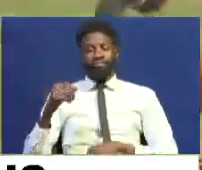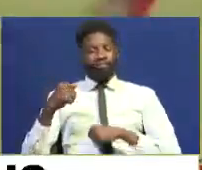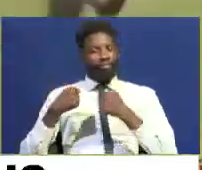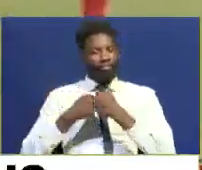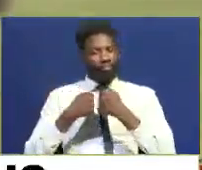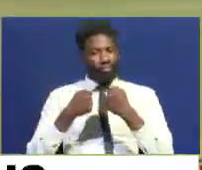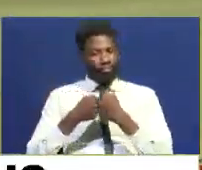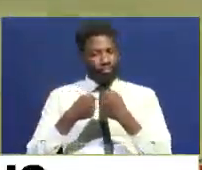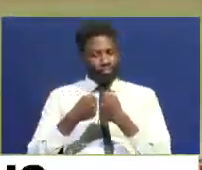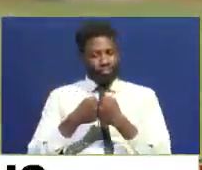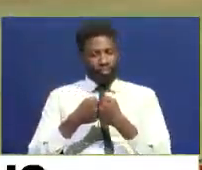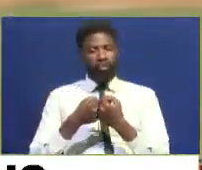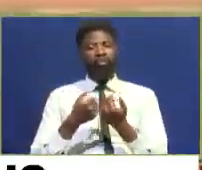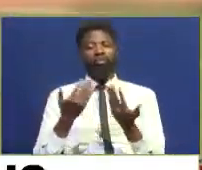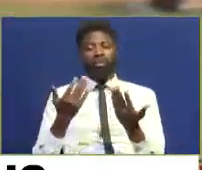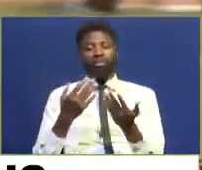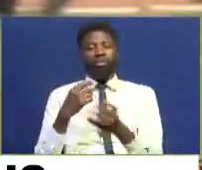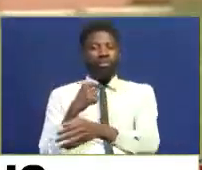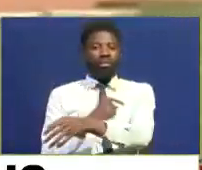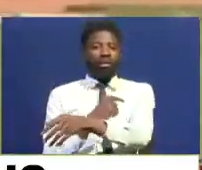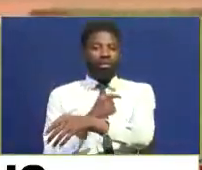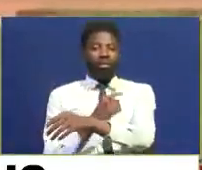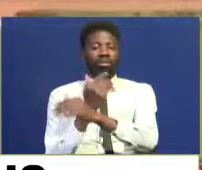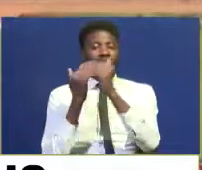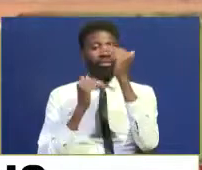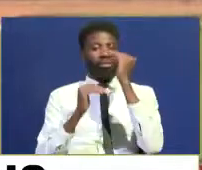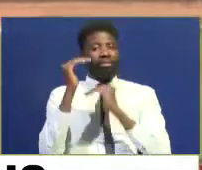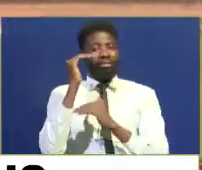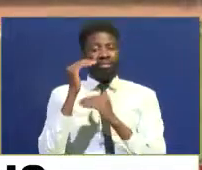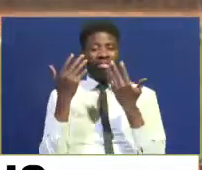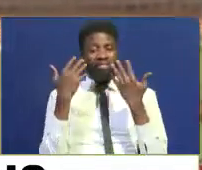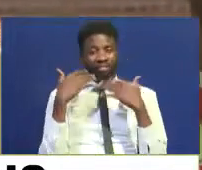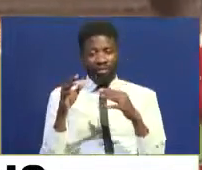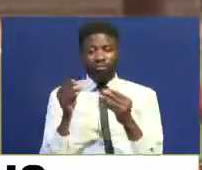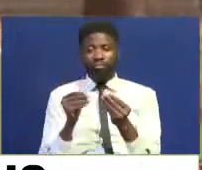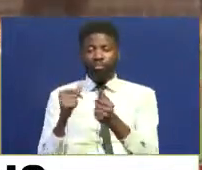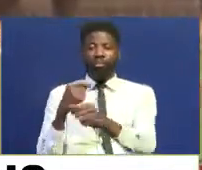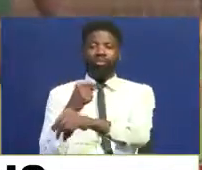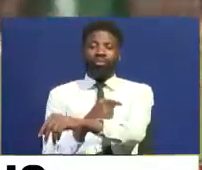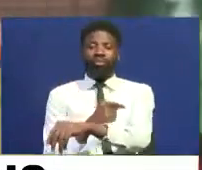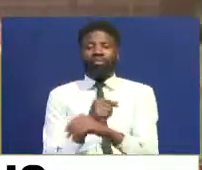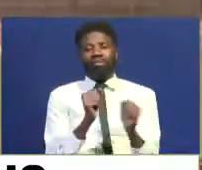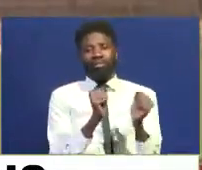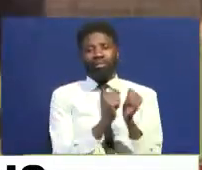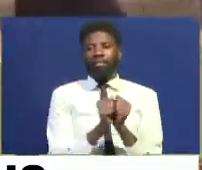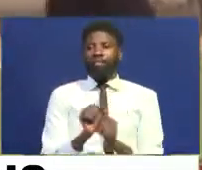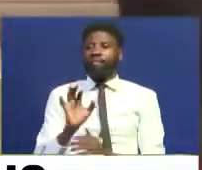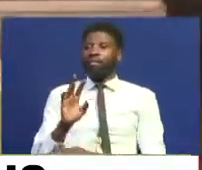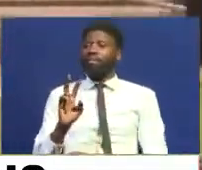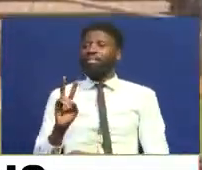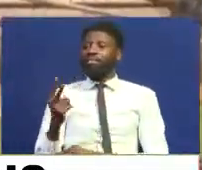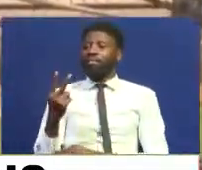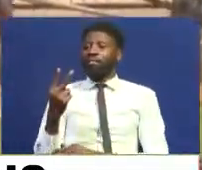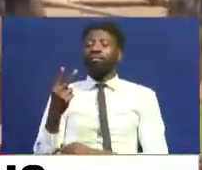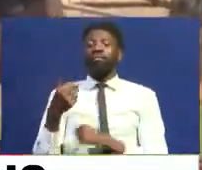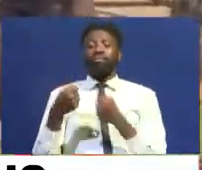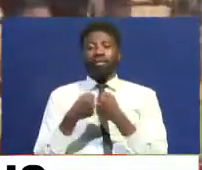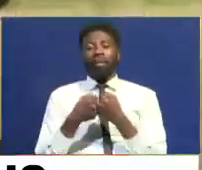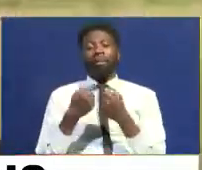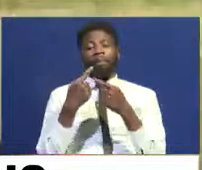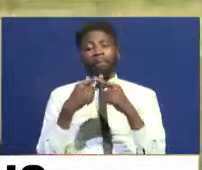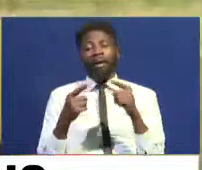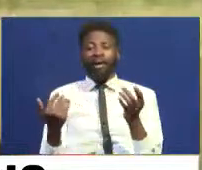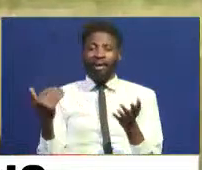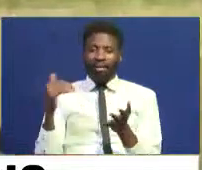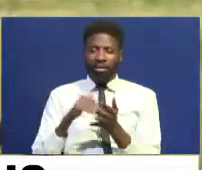Rugby Stadium in the University of Ghana. The team then defeated host Ghana 10-5 in their second match, but narrowly lost